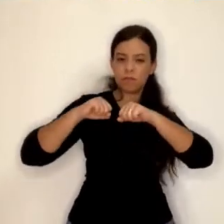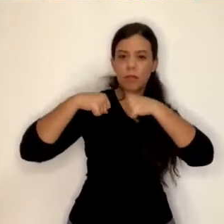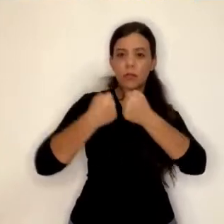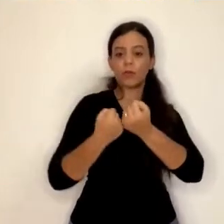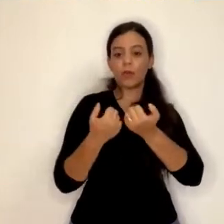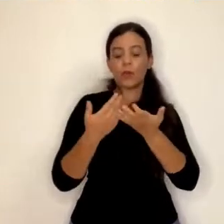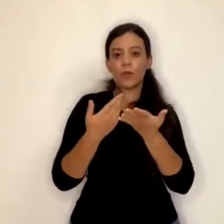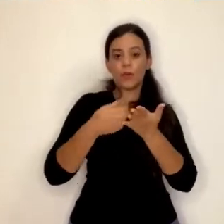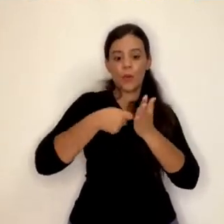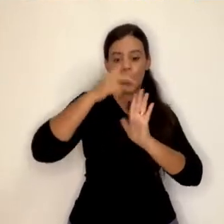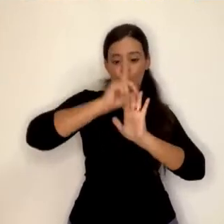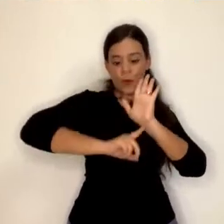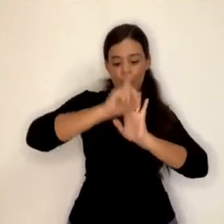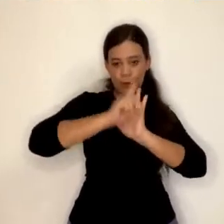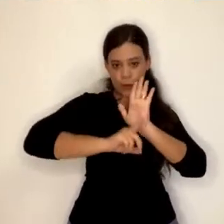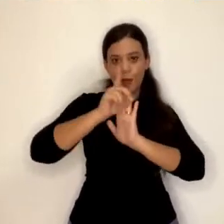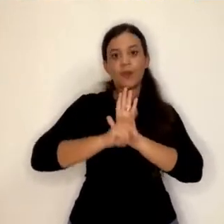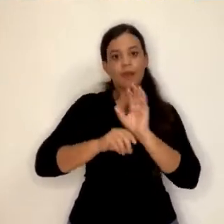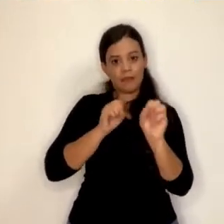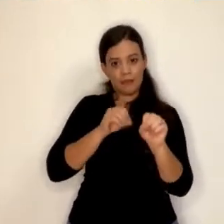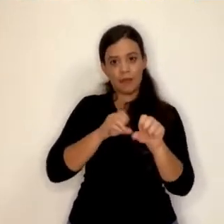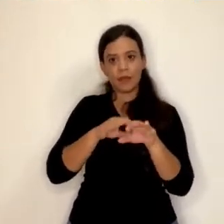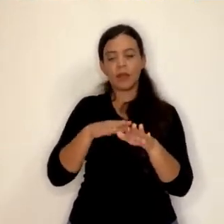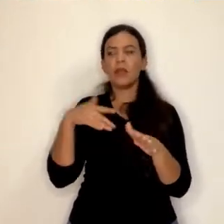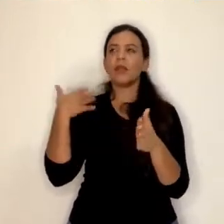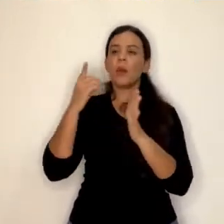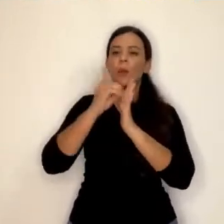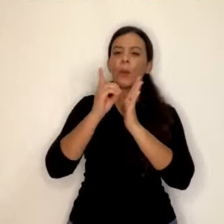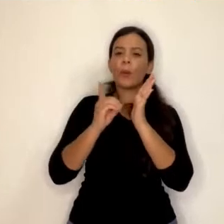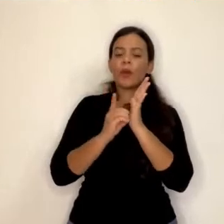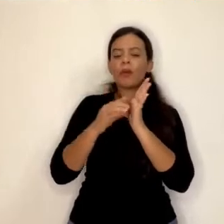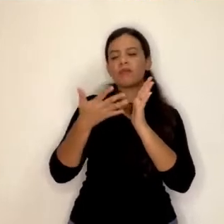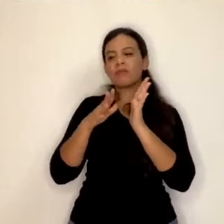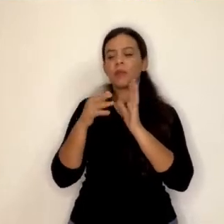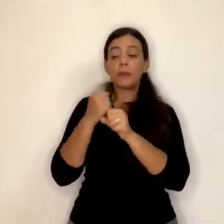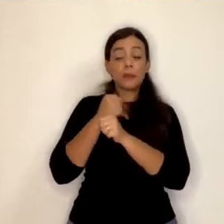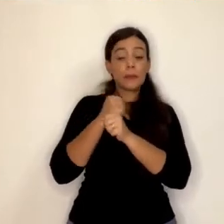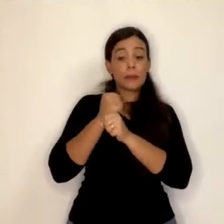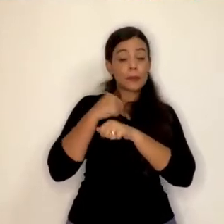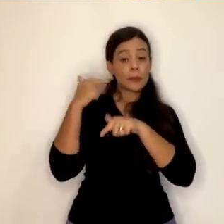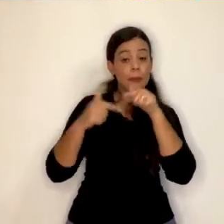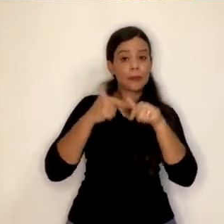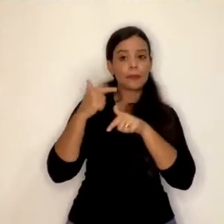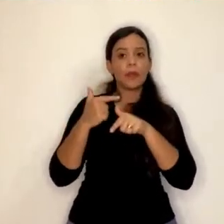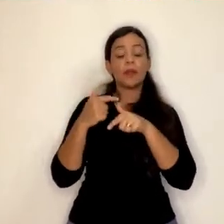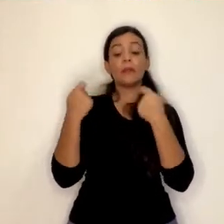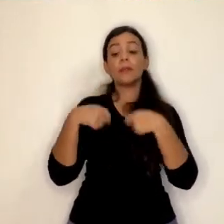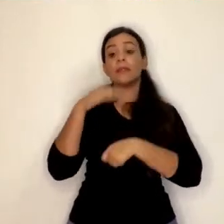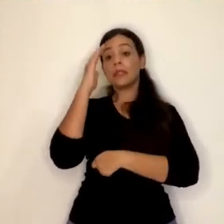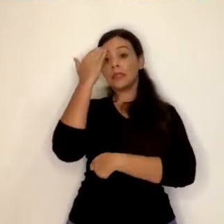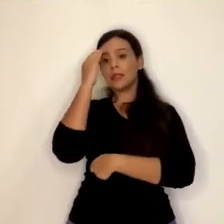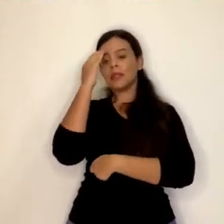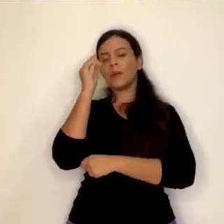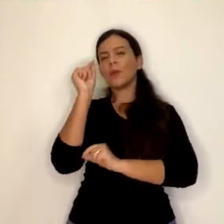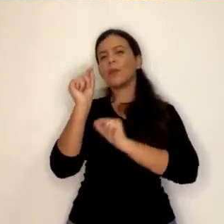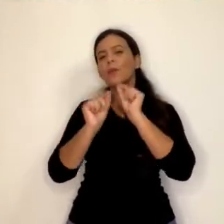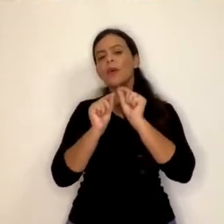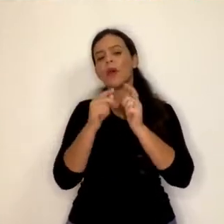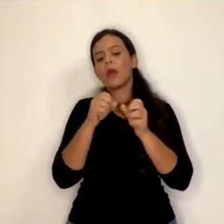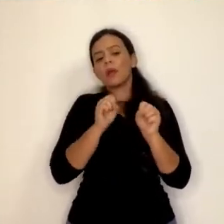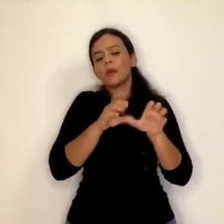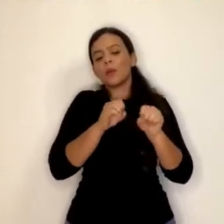institutions that are involved with educational rights, we have been experiencing in the last decade